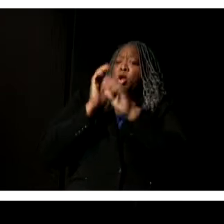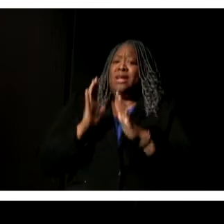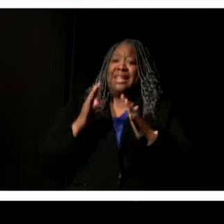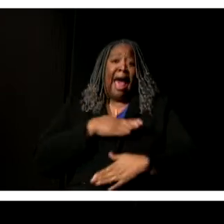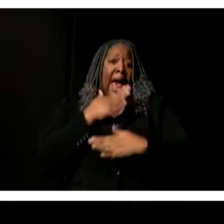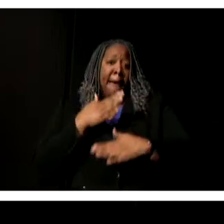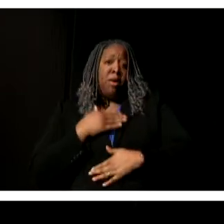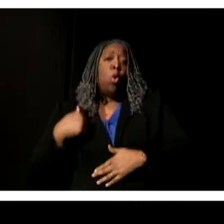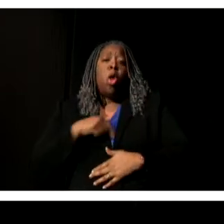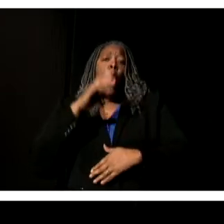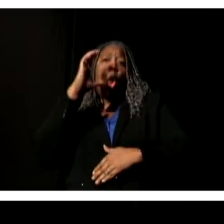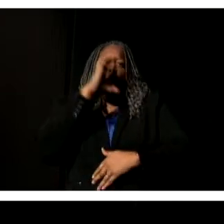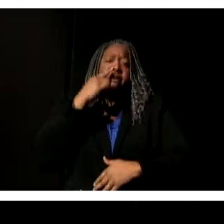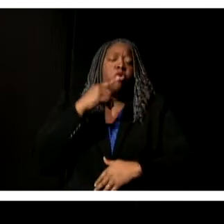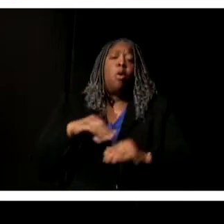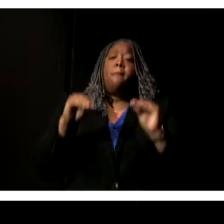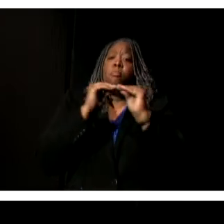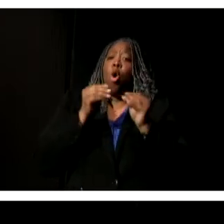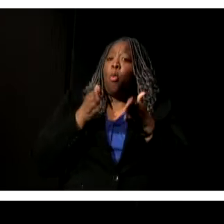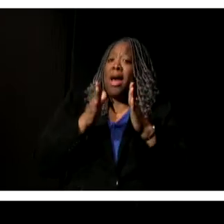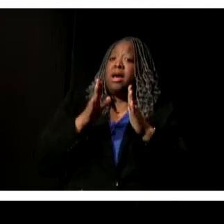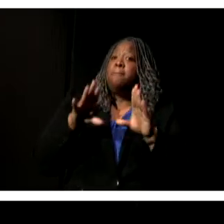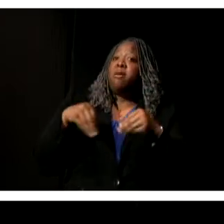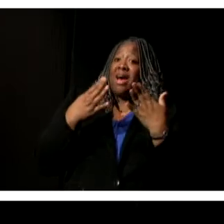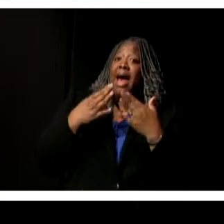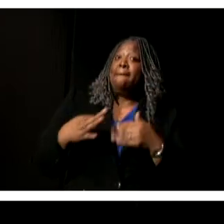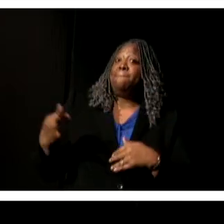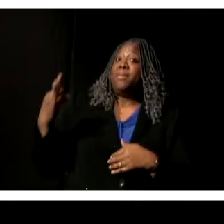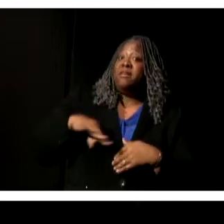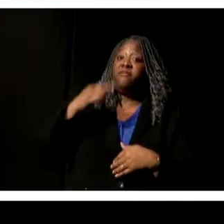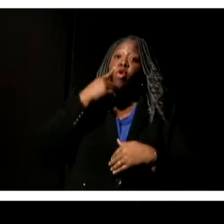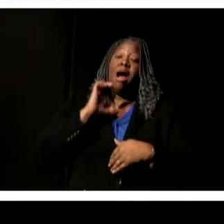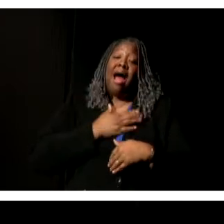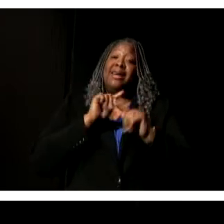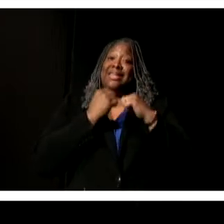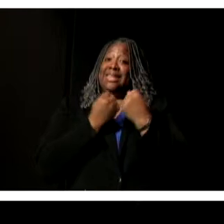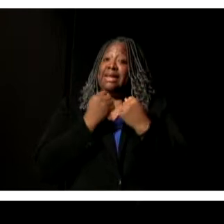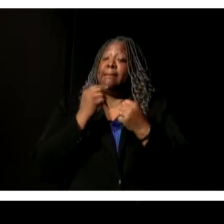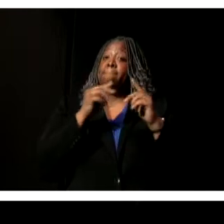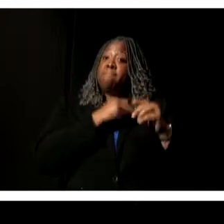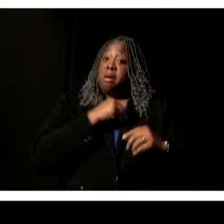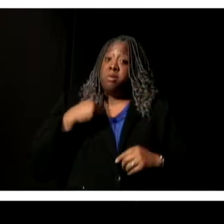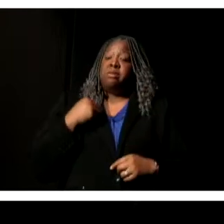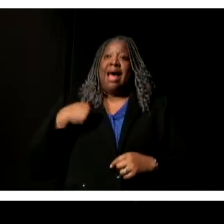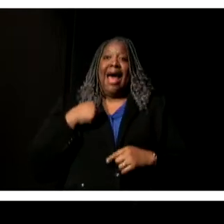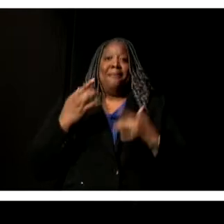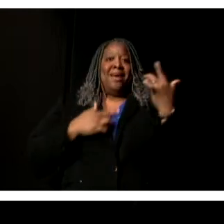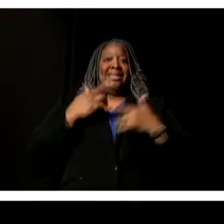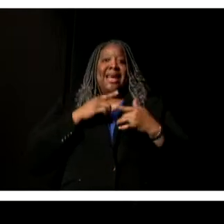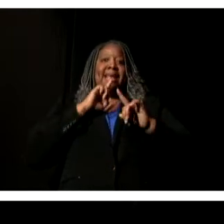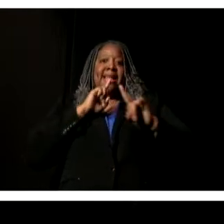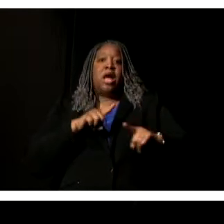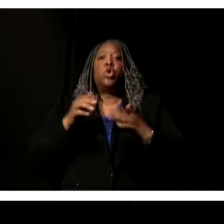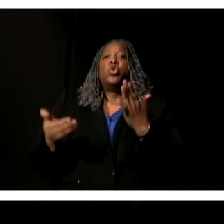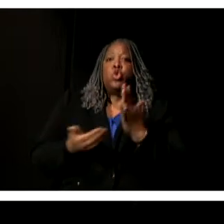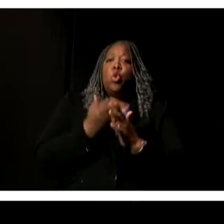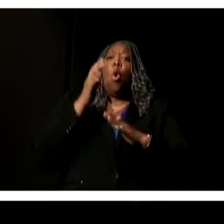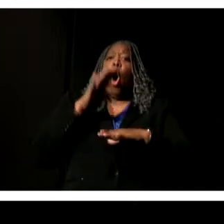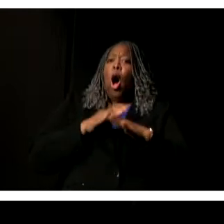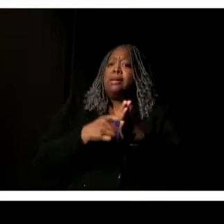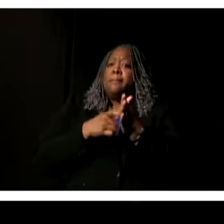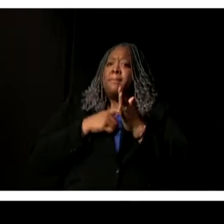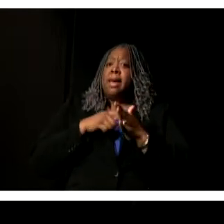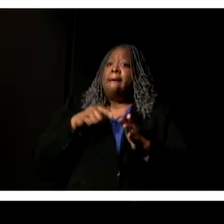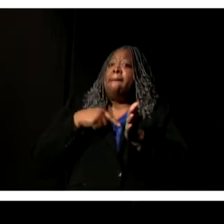more benefits to our team members. This is why I'm excited to announce the new on-demand pay benefit that will